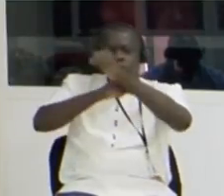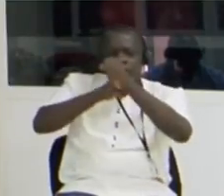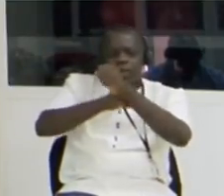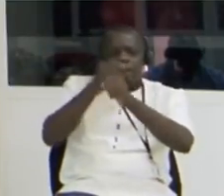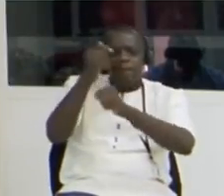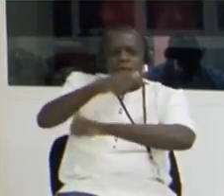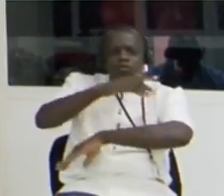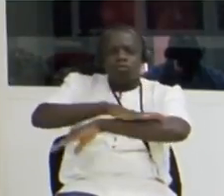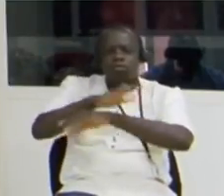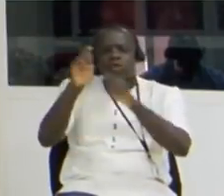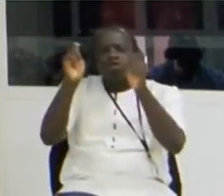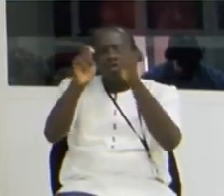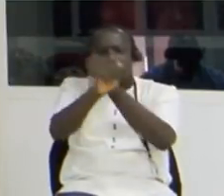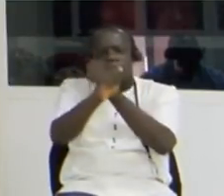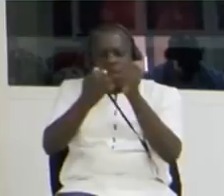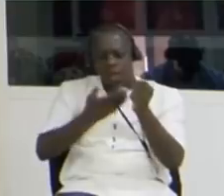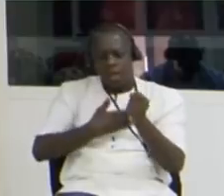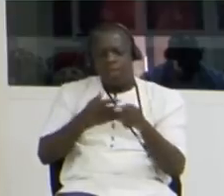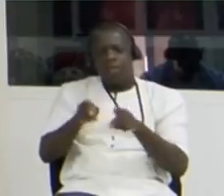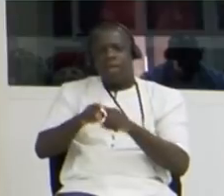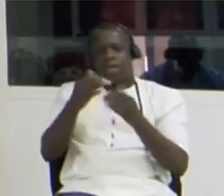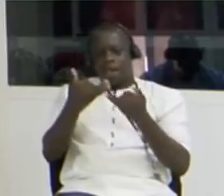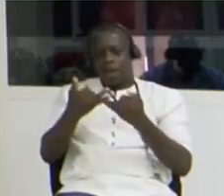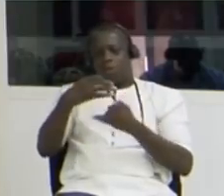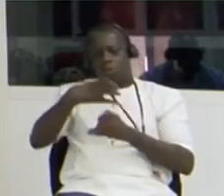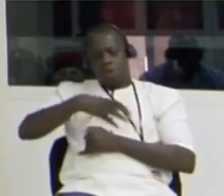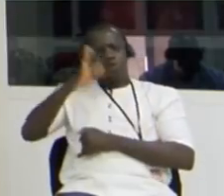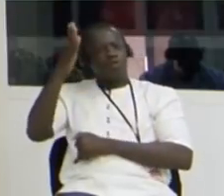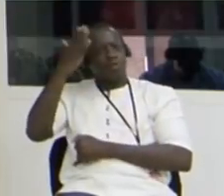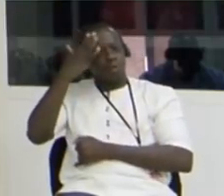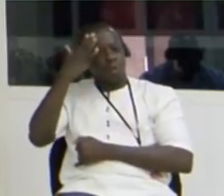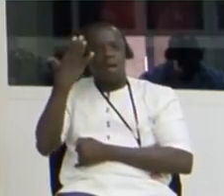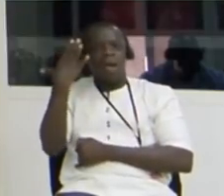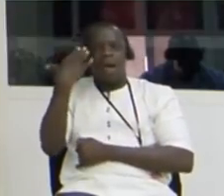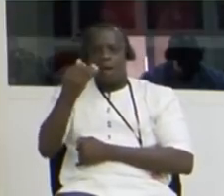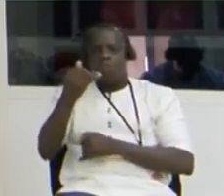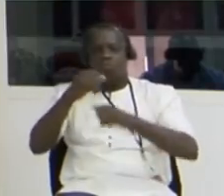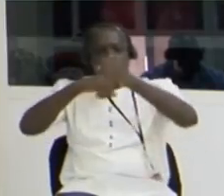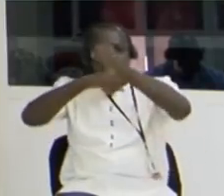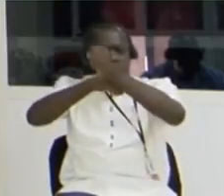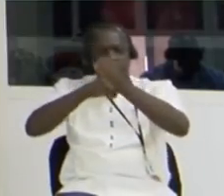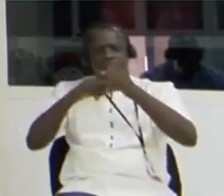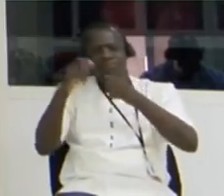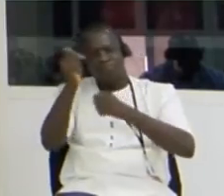affected the scholarship program that you try to run at the ministry?